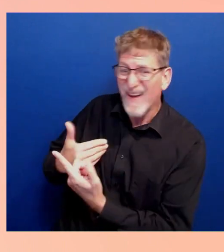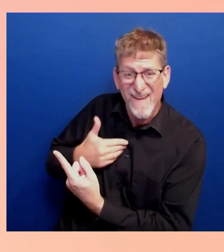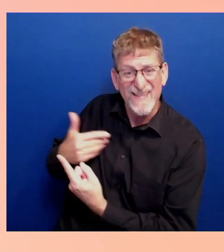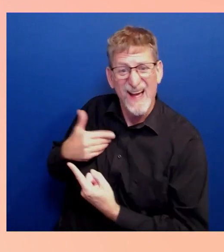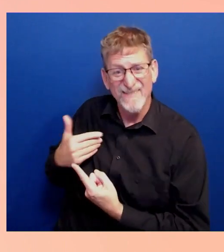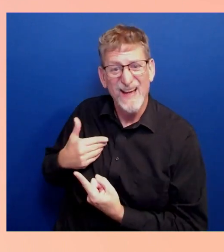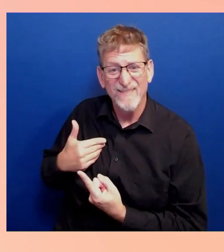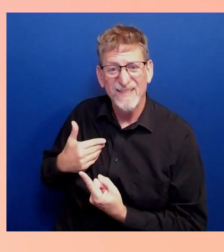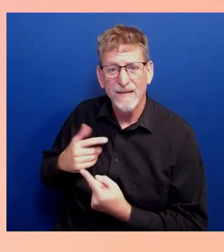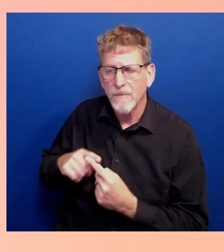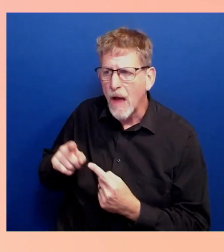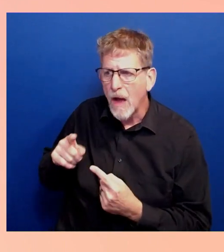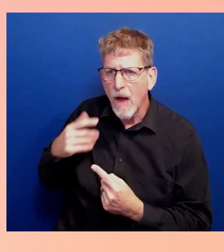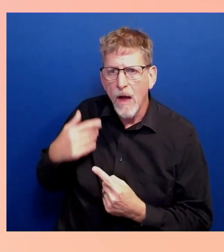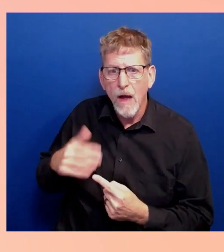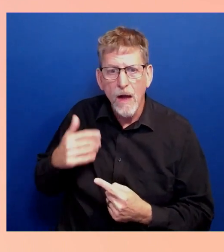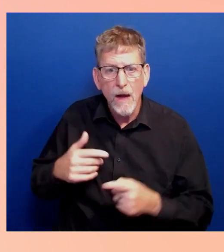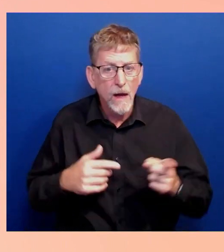any other